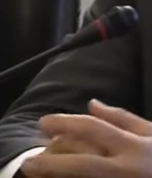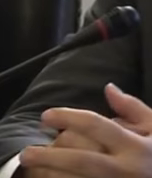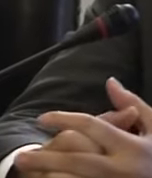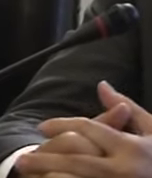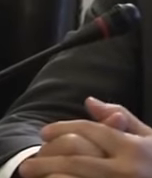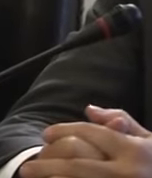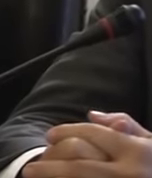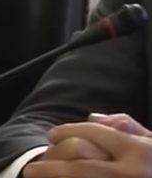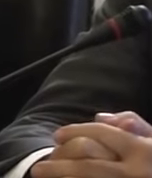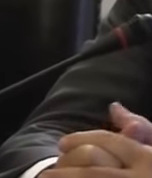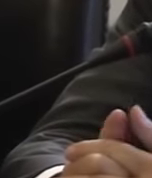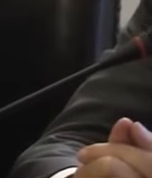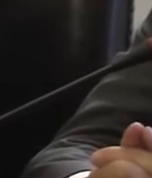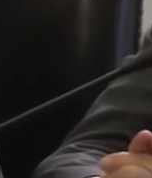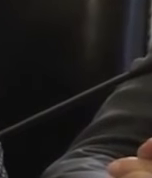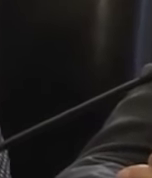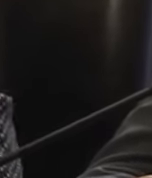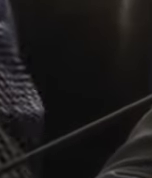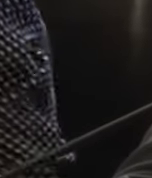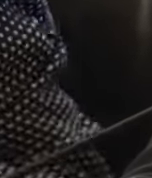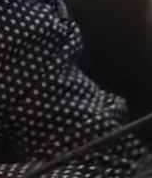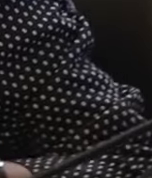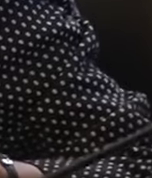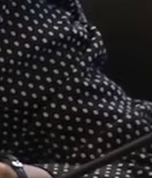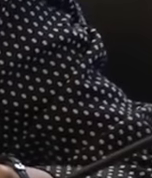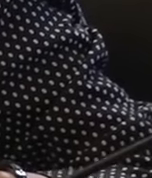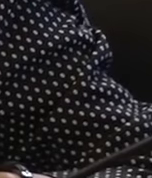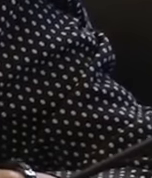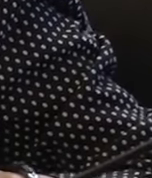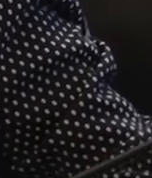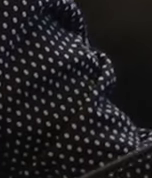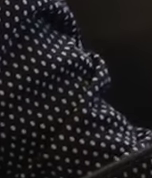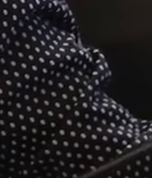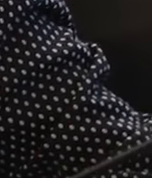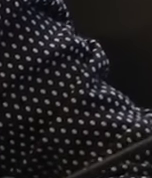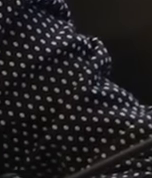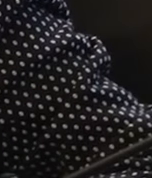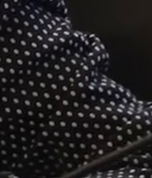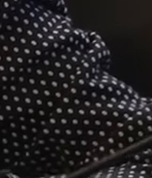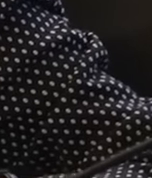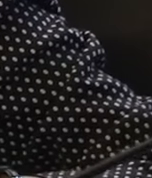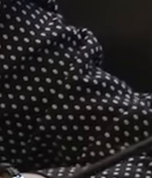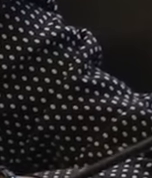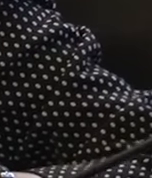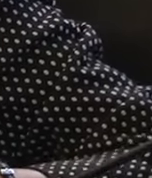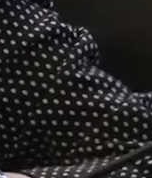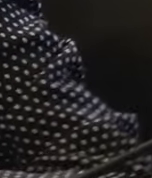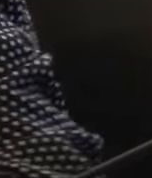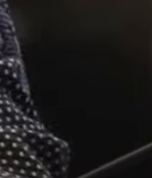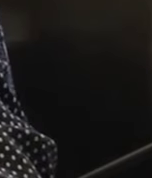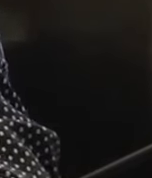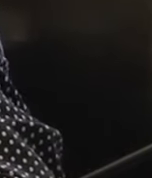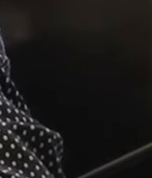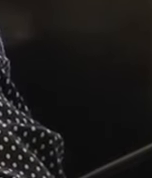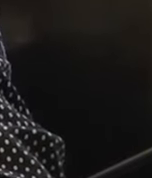Good afternoon, everyone. We are now starting our second hearing this